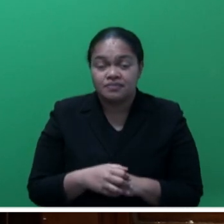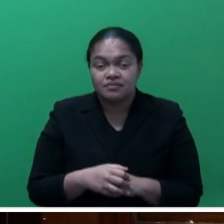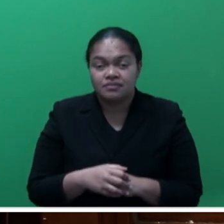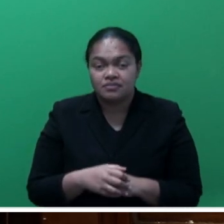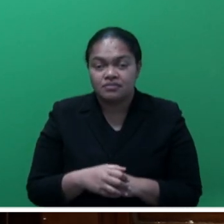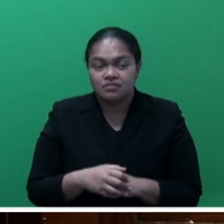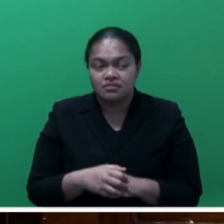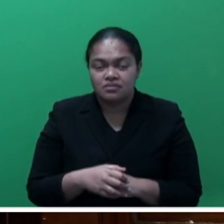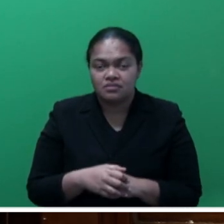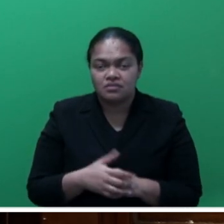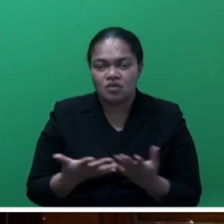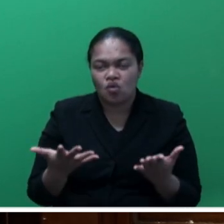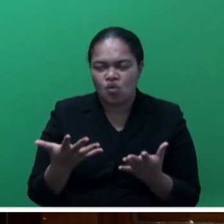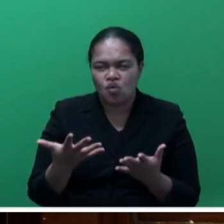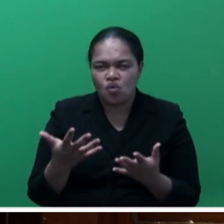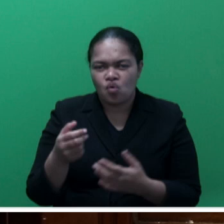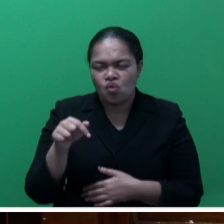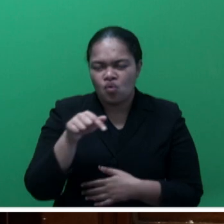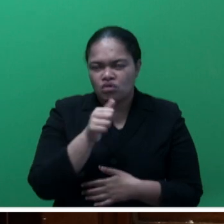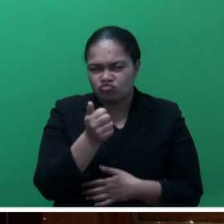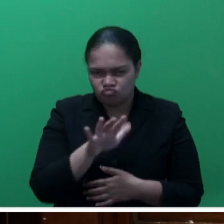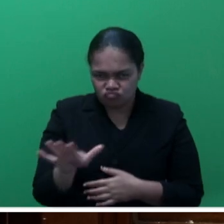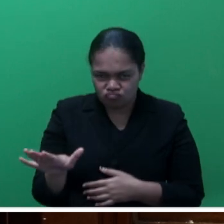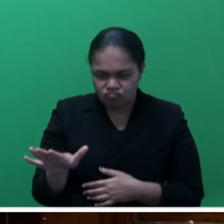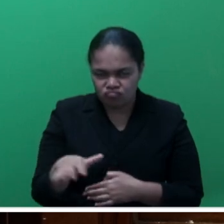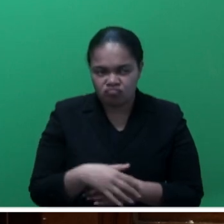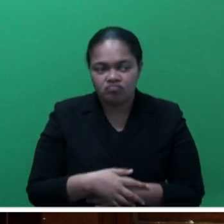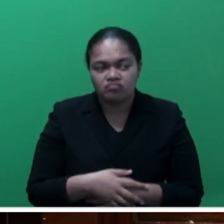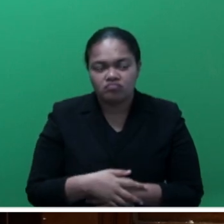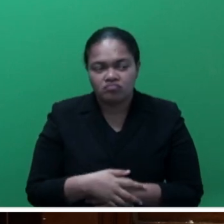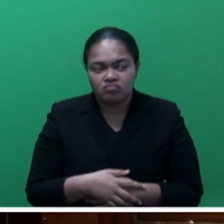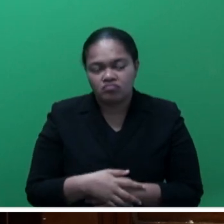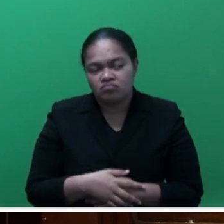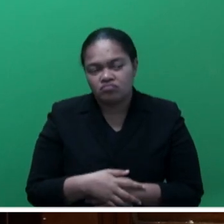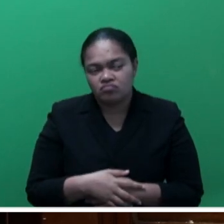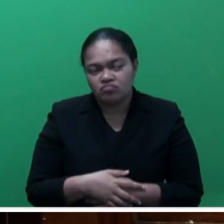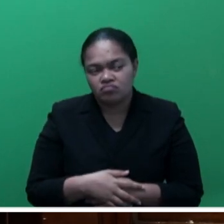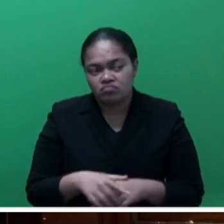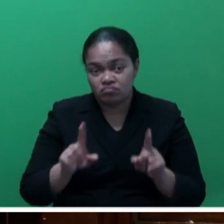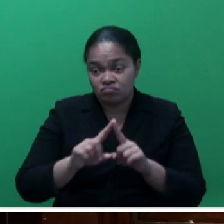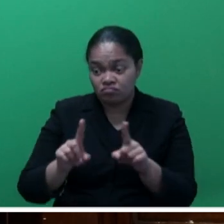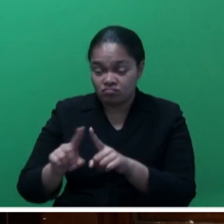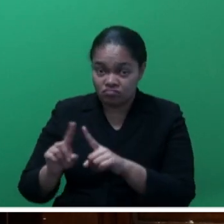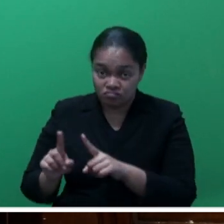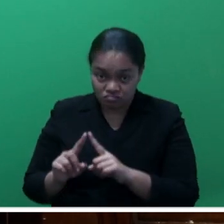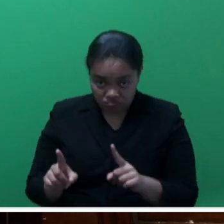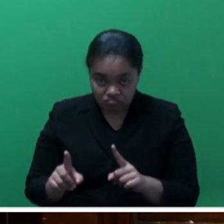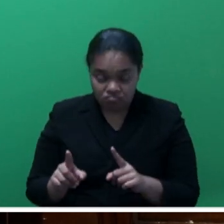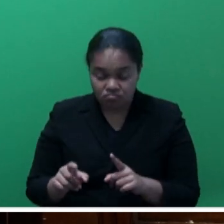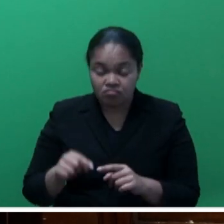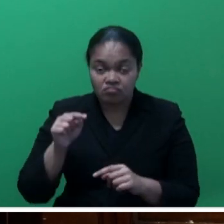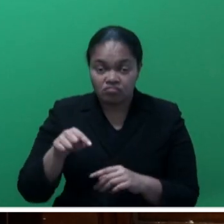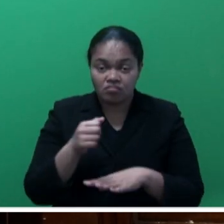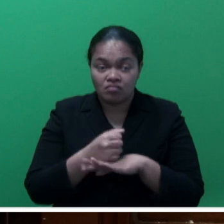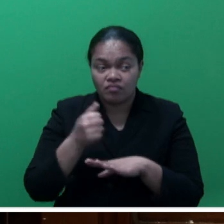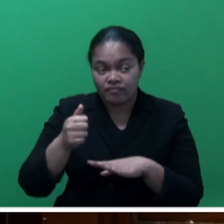on hard ground. Furthermore, and irrespective of those problematic definitions,